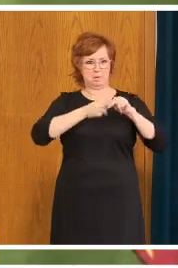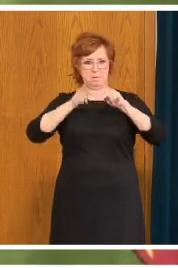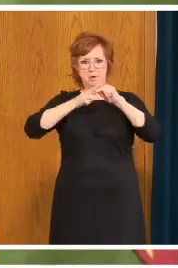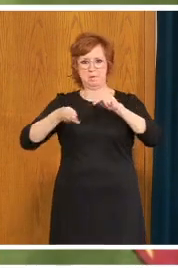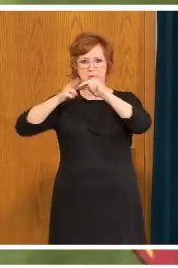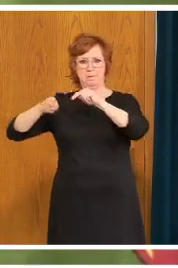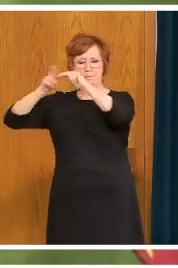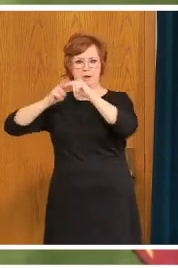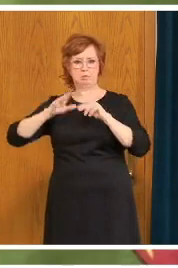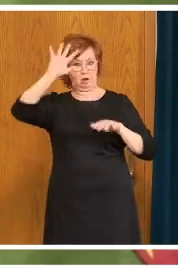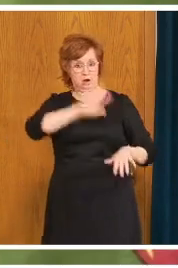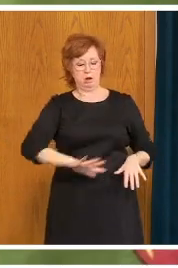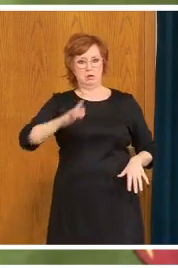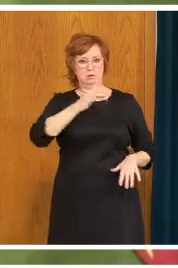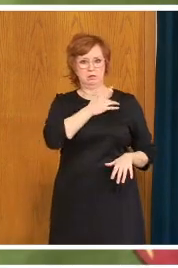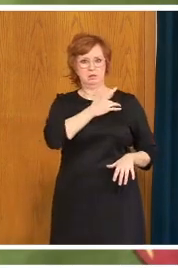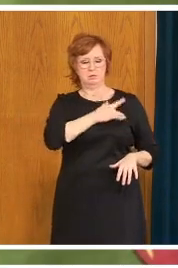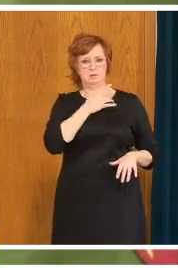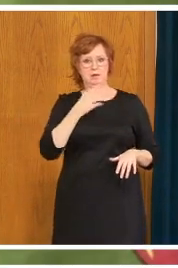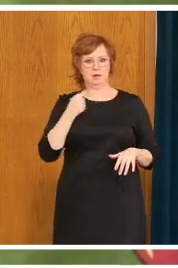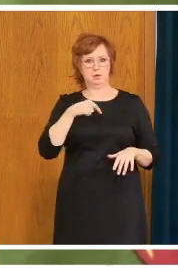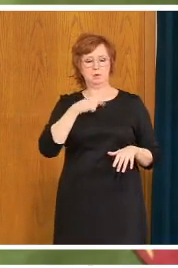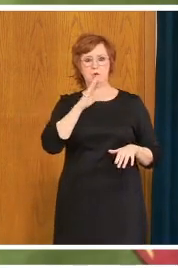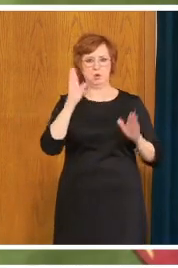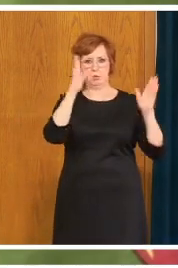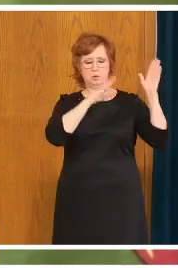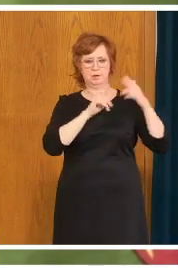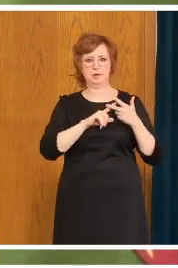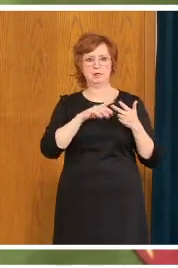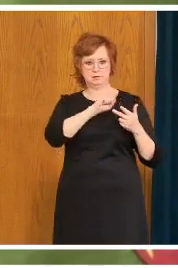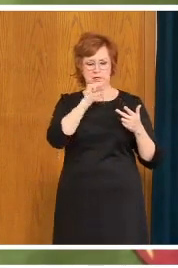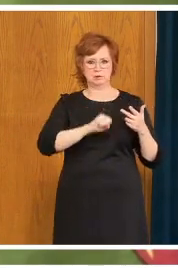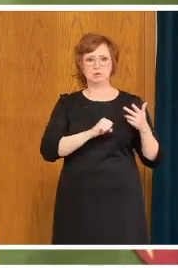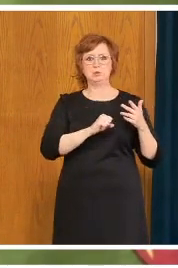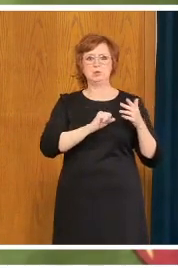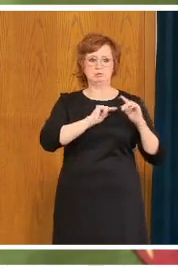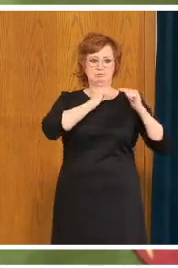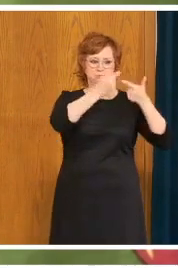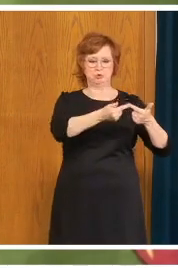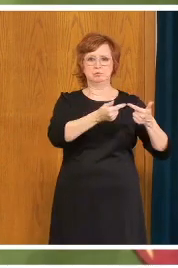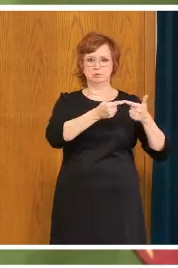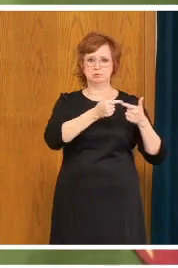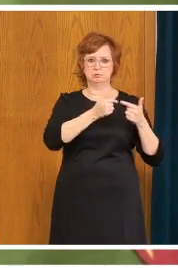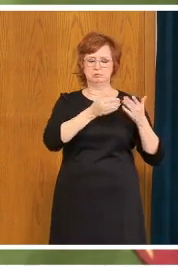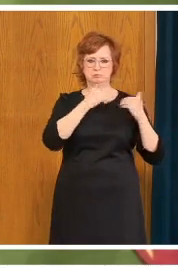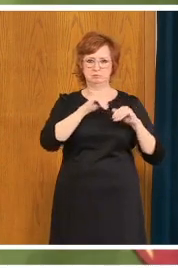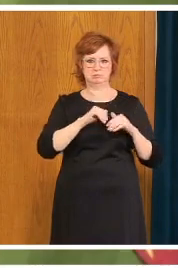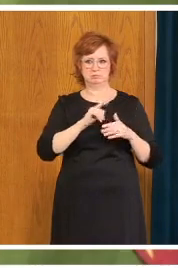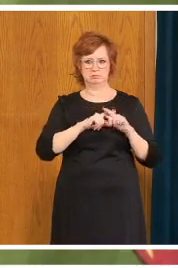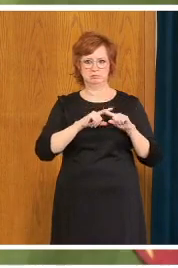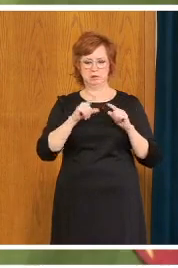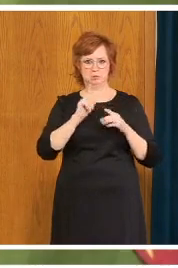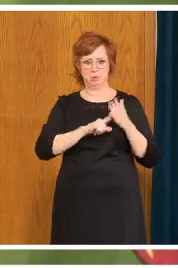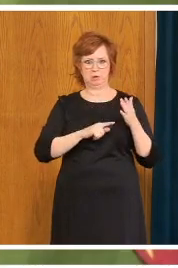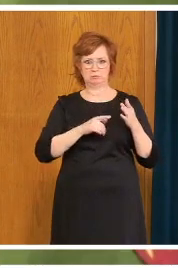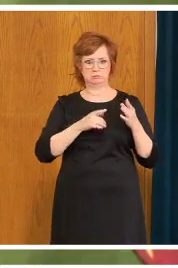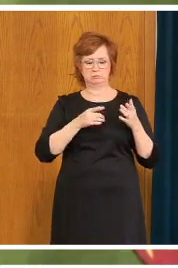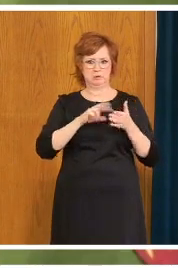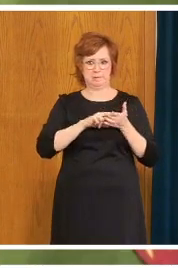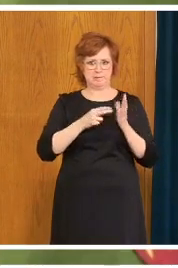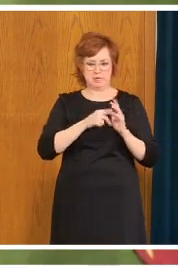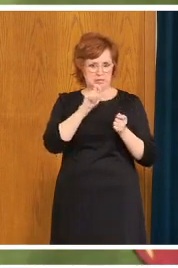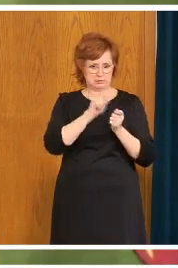worrying direction. He even said Saskatoon is at the cusp. So I guess my question for Dr. Shahab is, what are we at the cusp of?